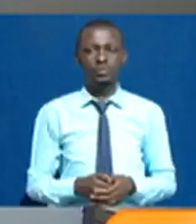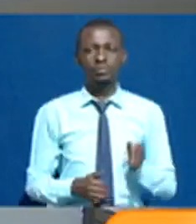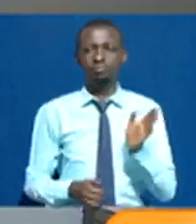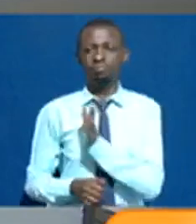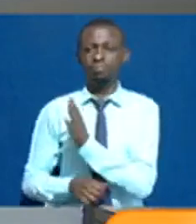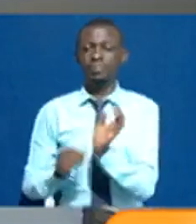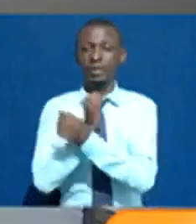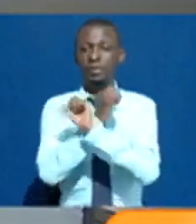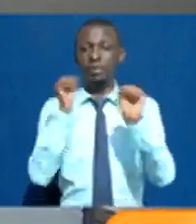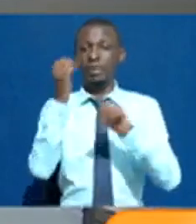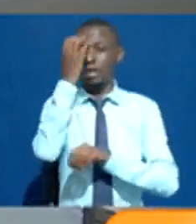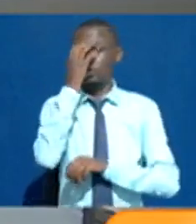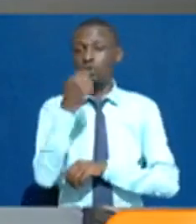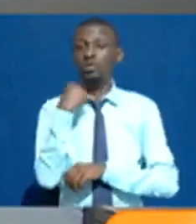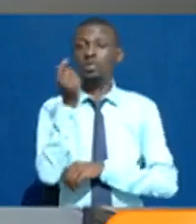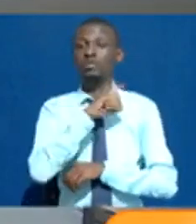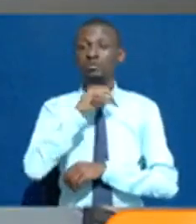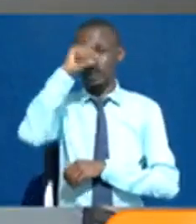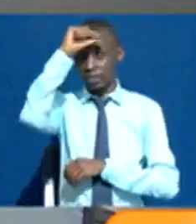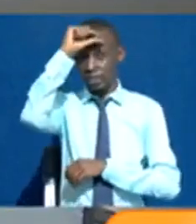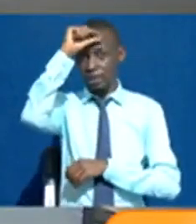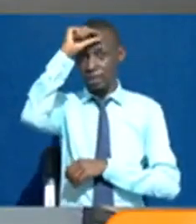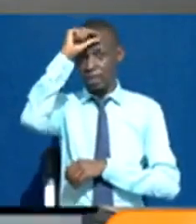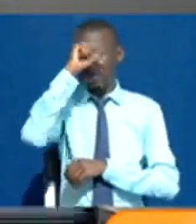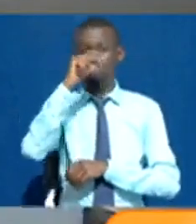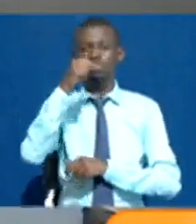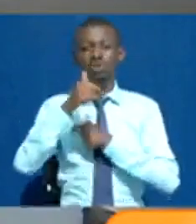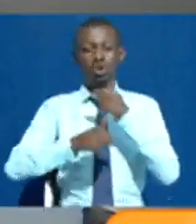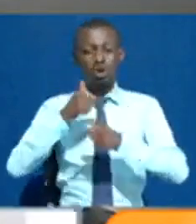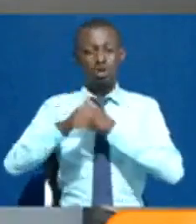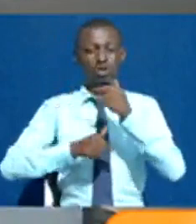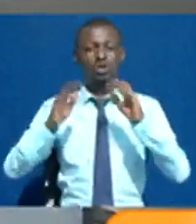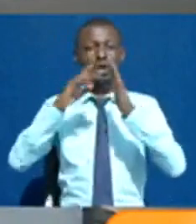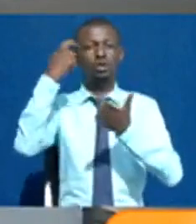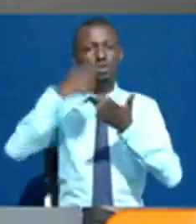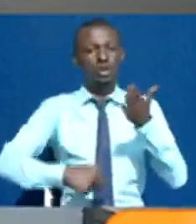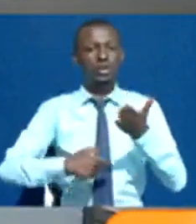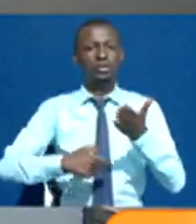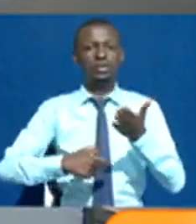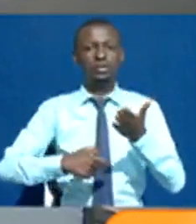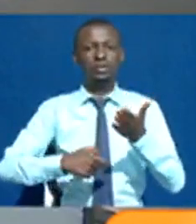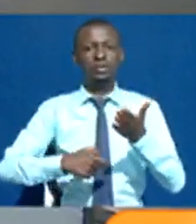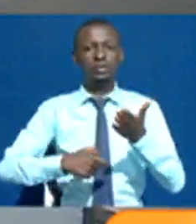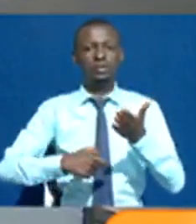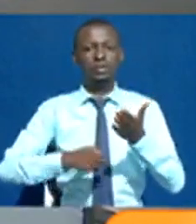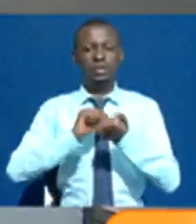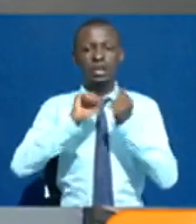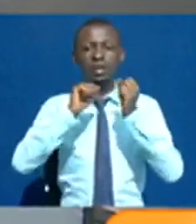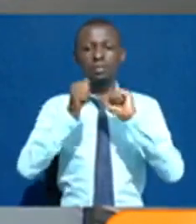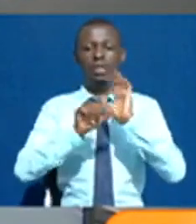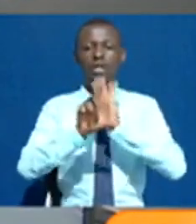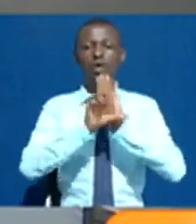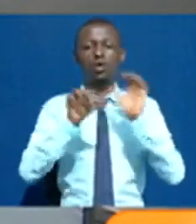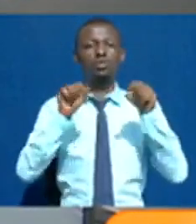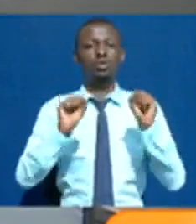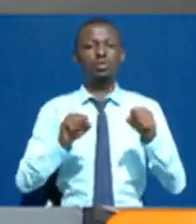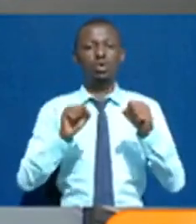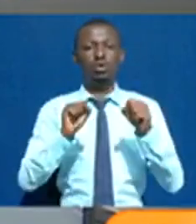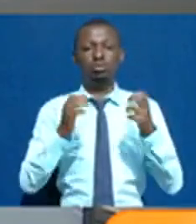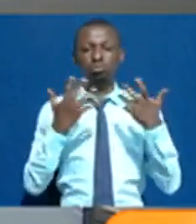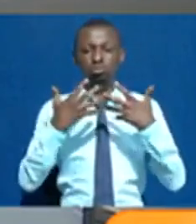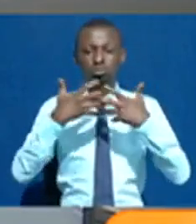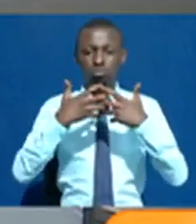President William Ruto says the government will not give up on the housing tax and will again amend the law to align the tax to